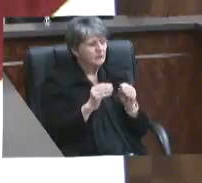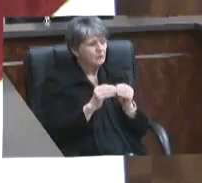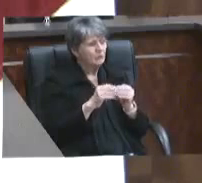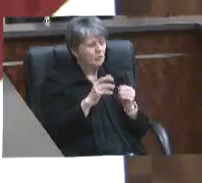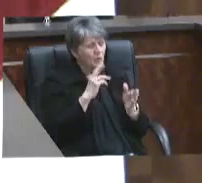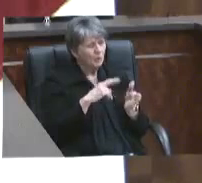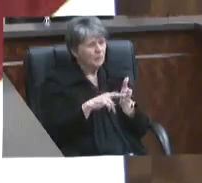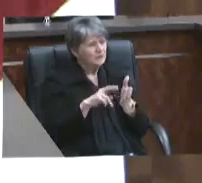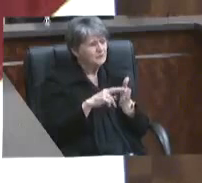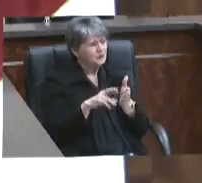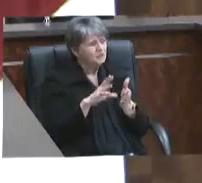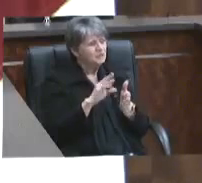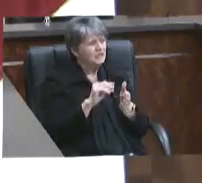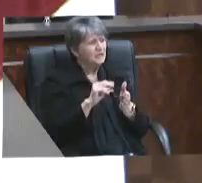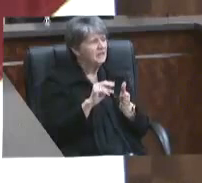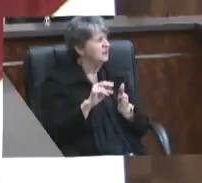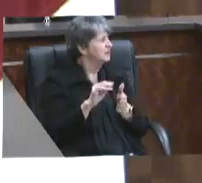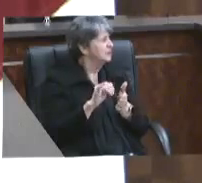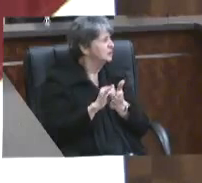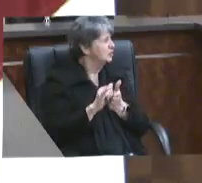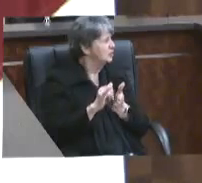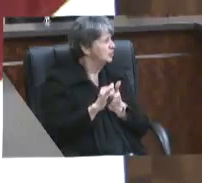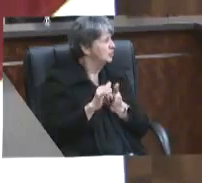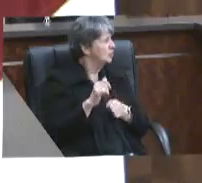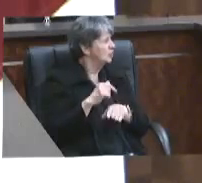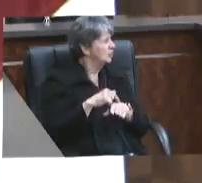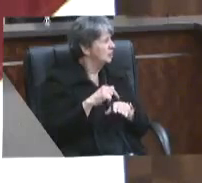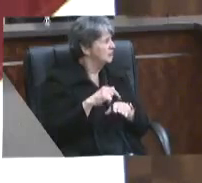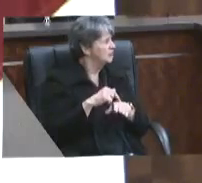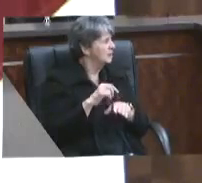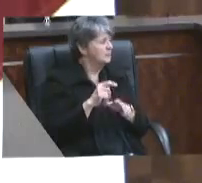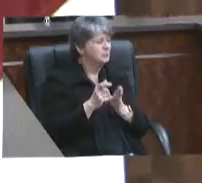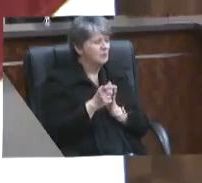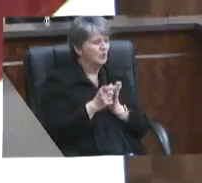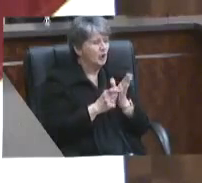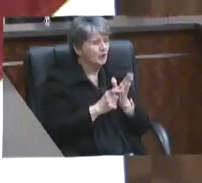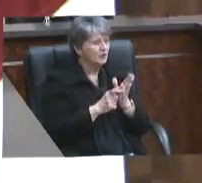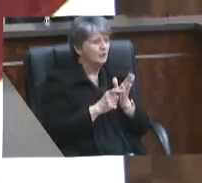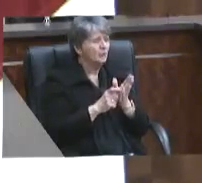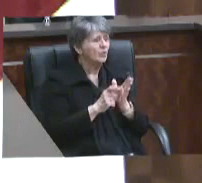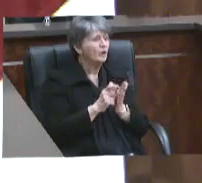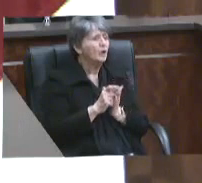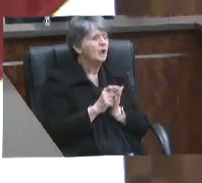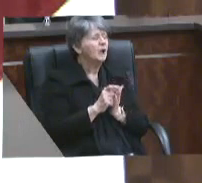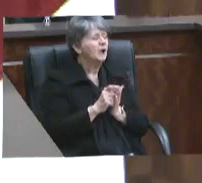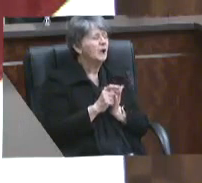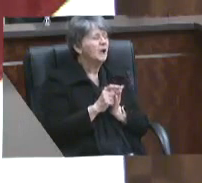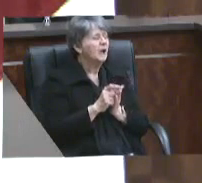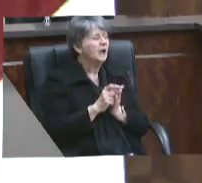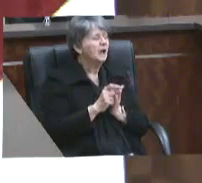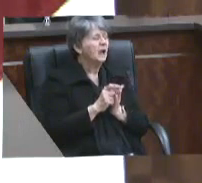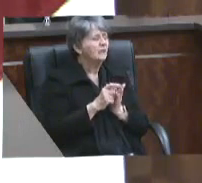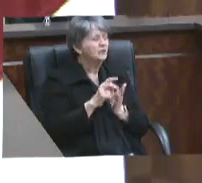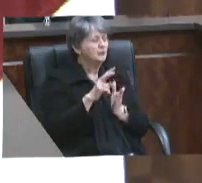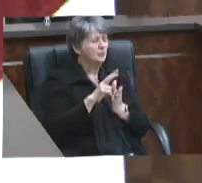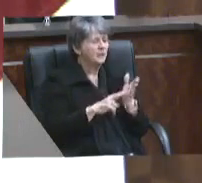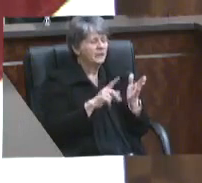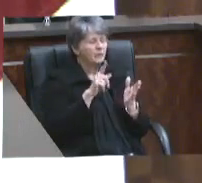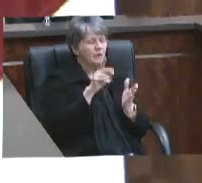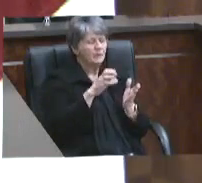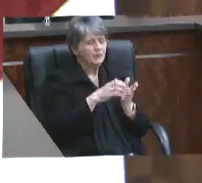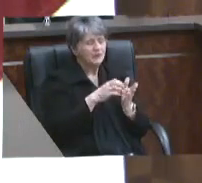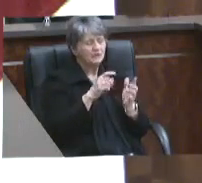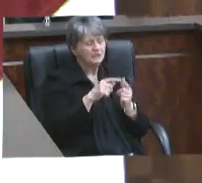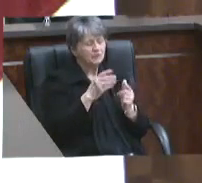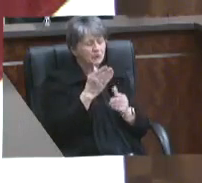York Times article that was written by Barry Mayers on May 29th, 2018. And I'll just read one paragraph to you.